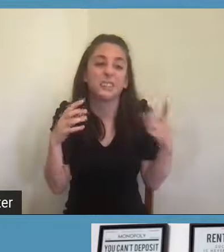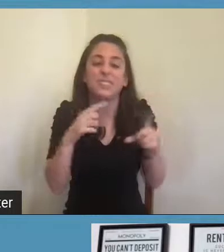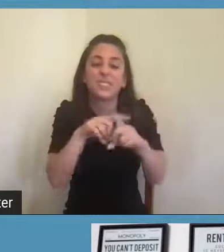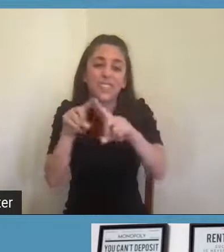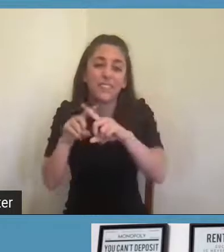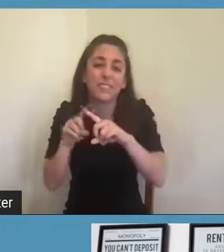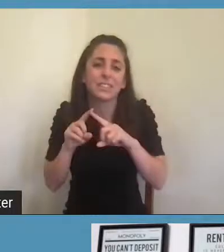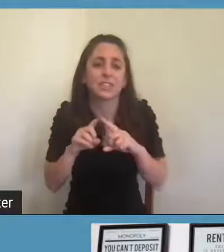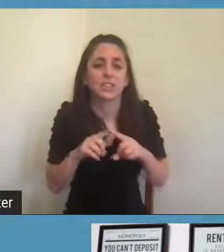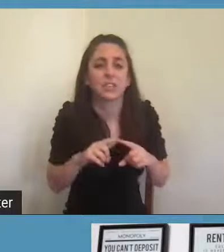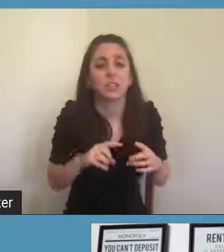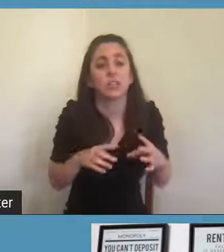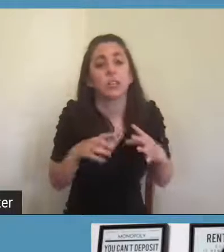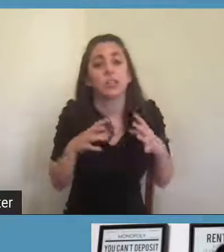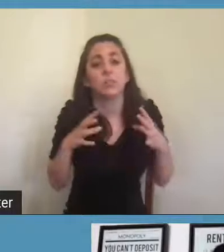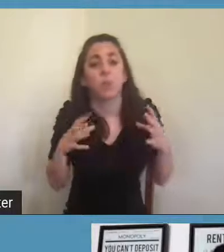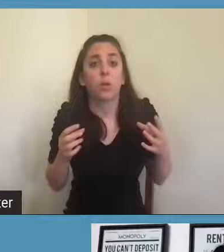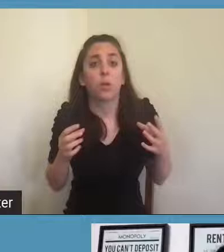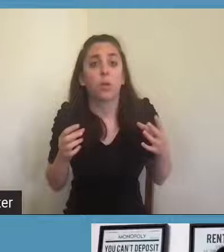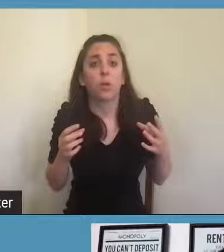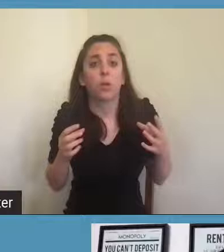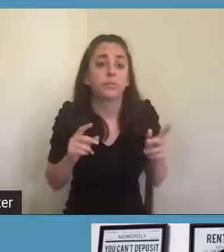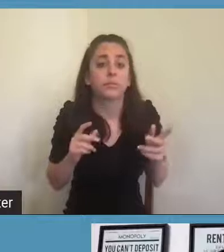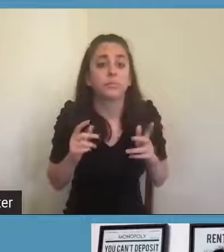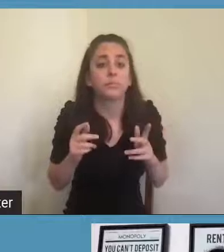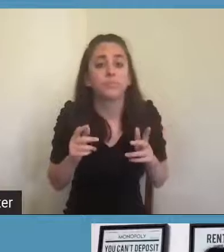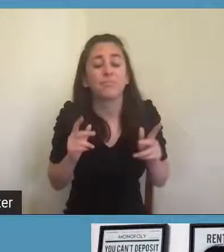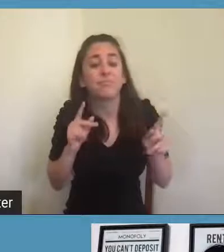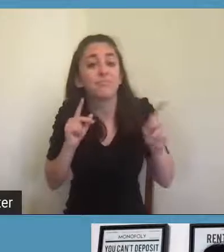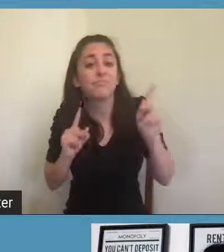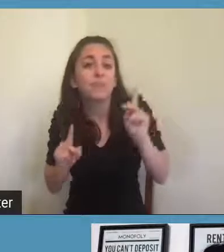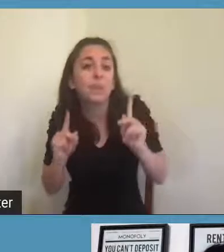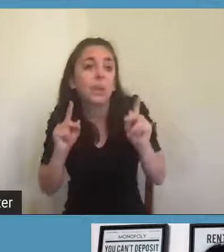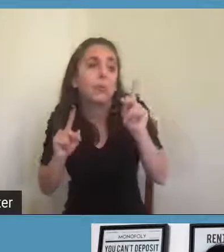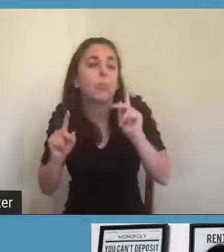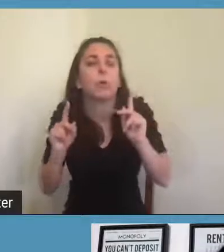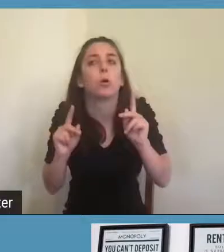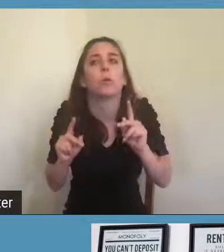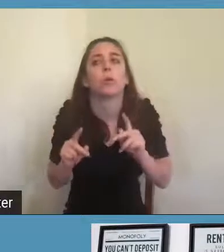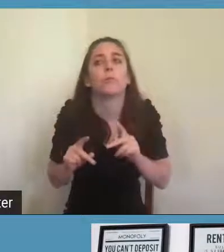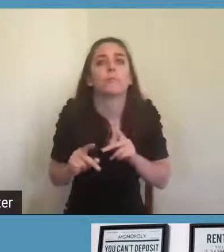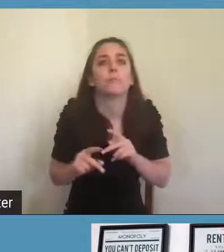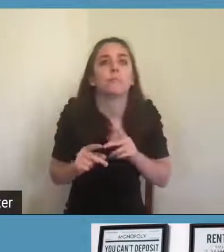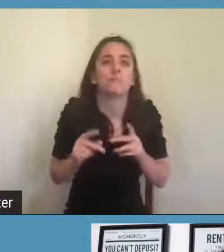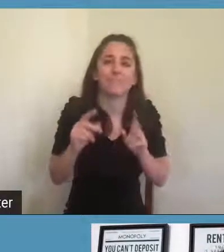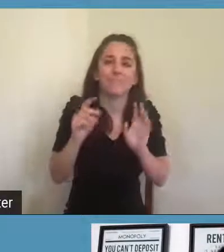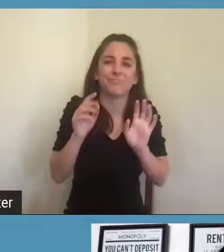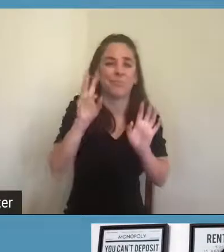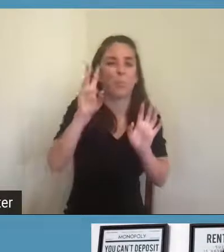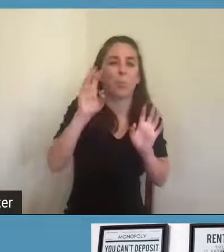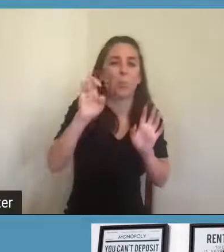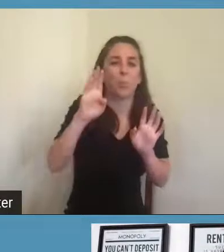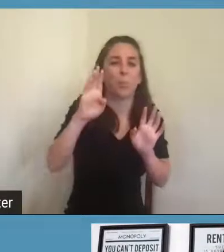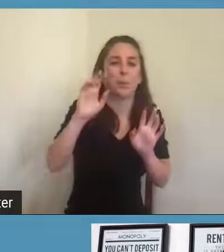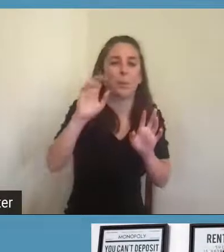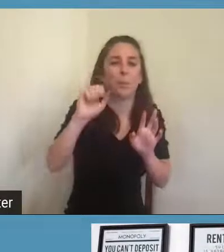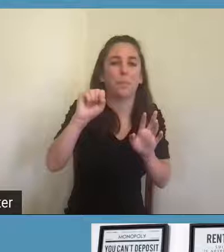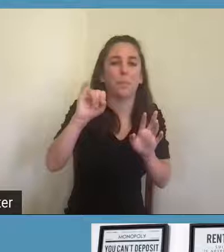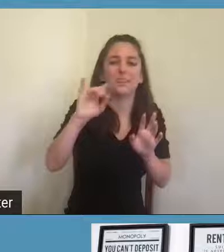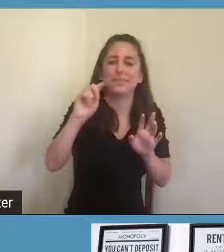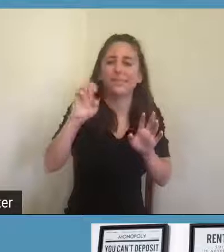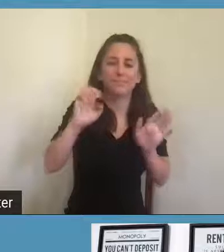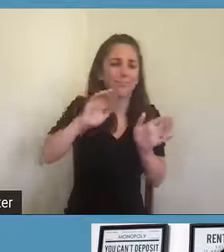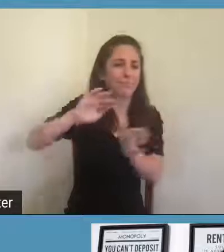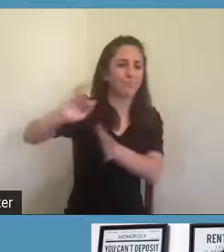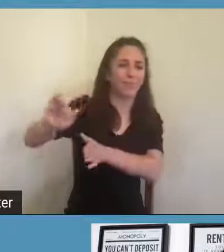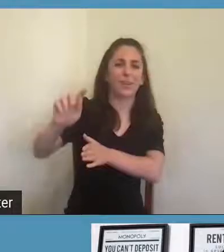of folks at this point who are saying, move over website. We're going straight to TikTok.